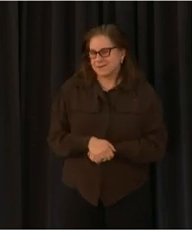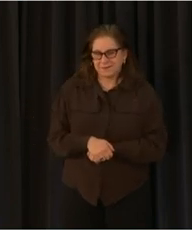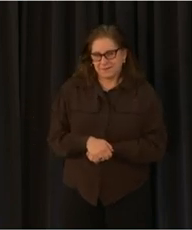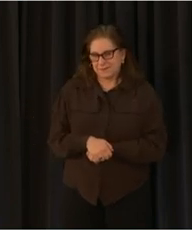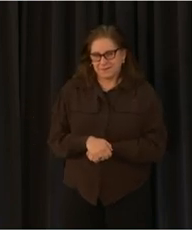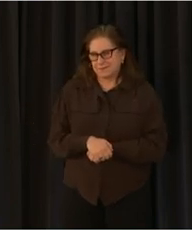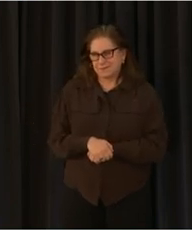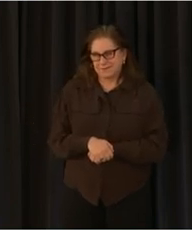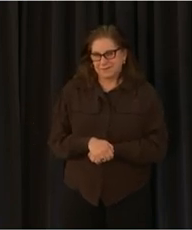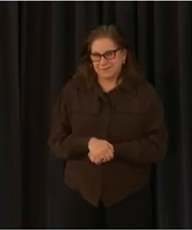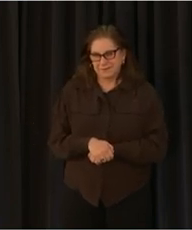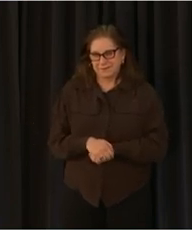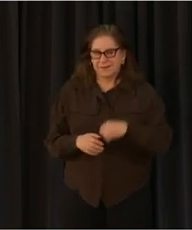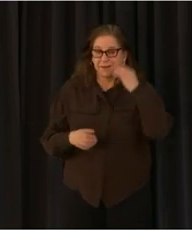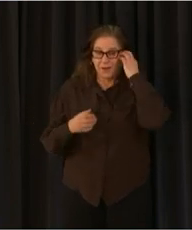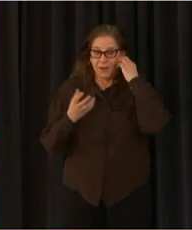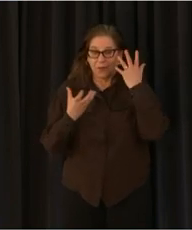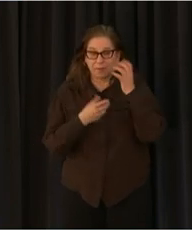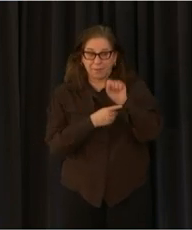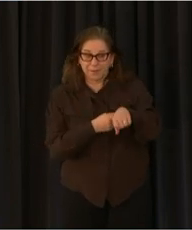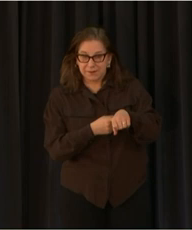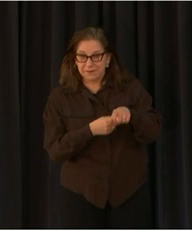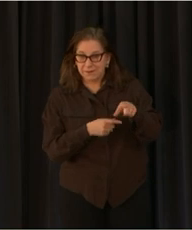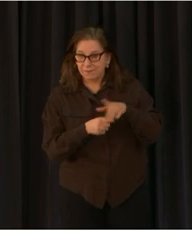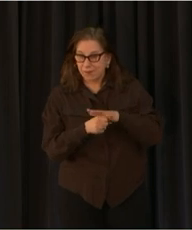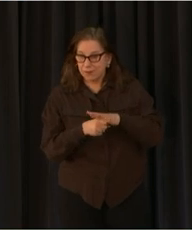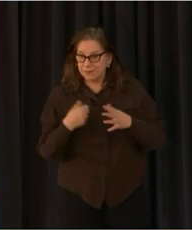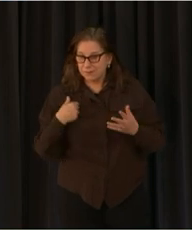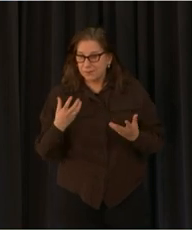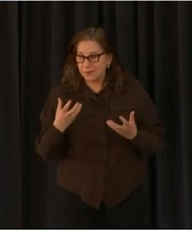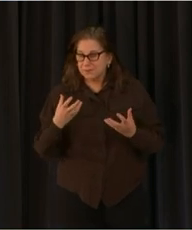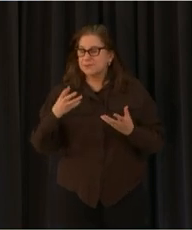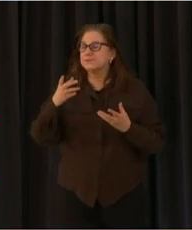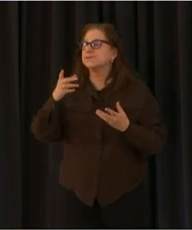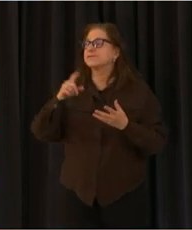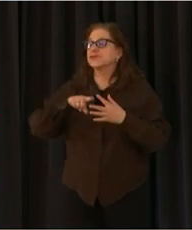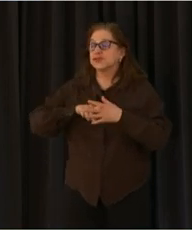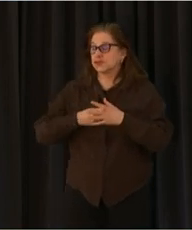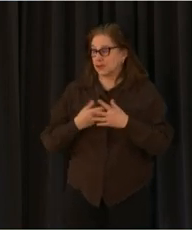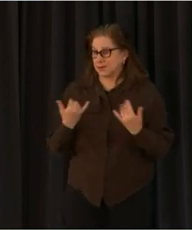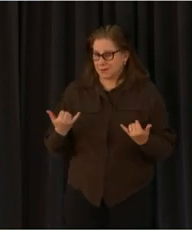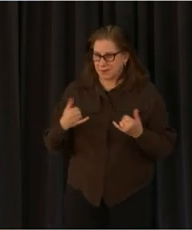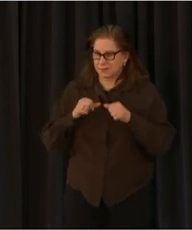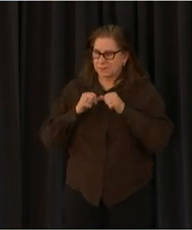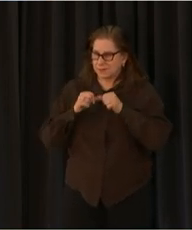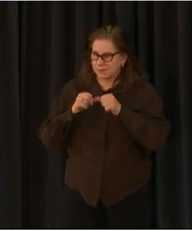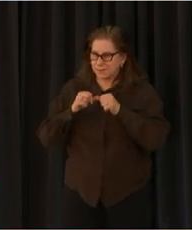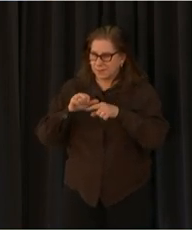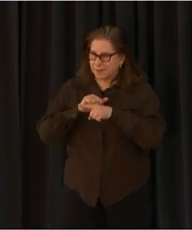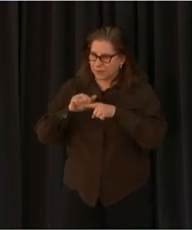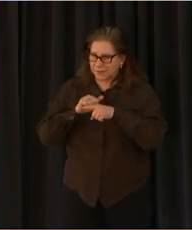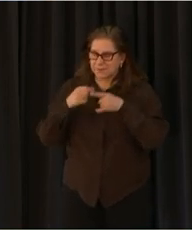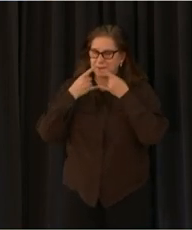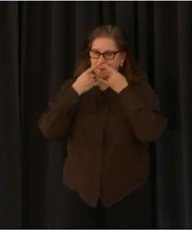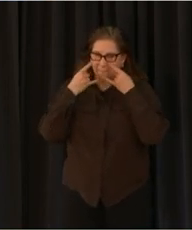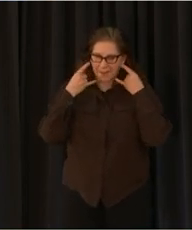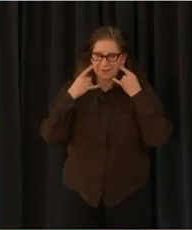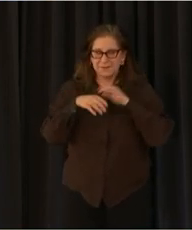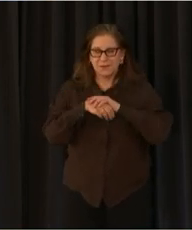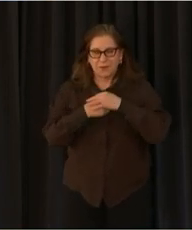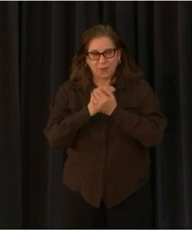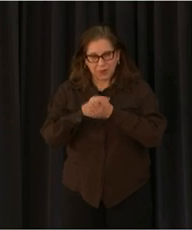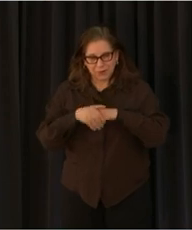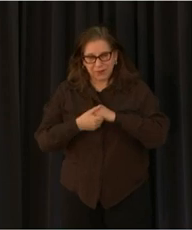a mask, limiting your activities, social distancing, are important, and it's also important to